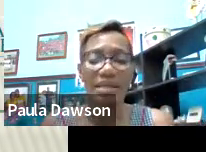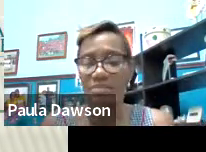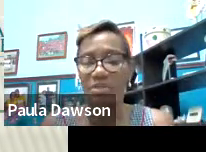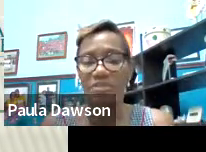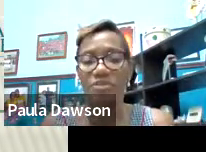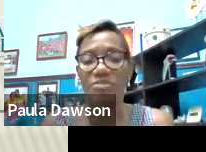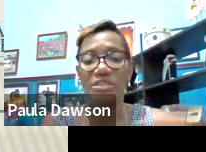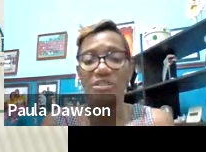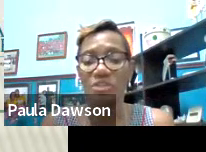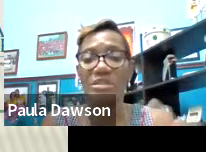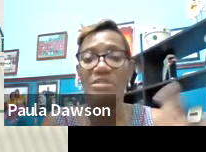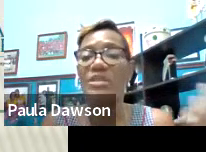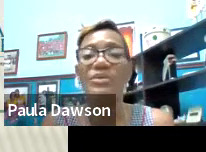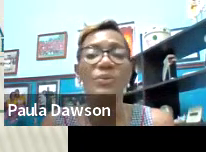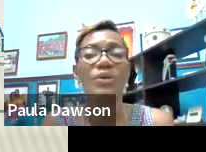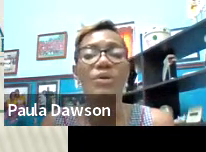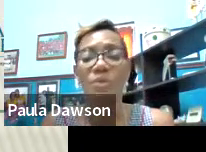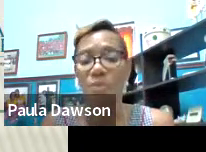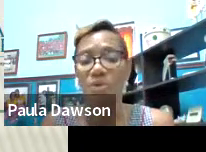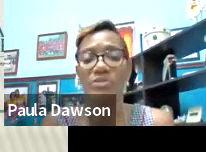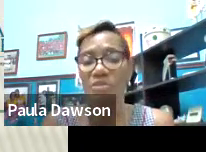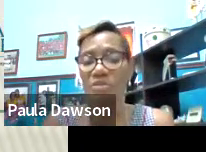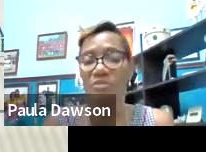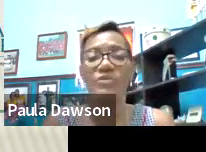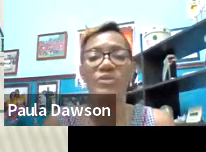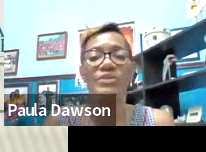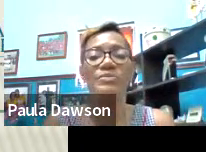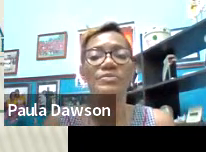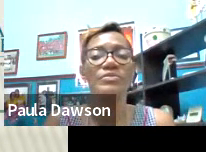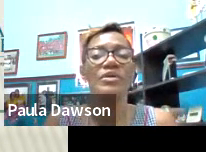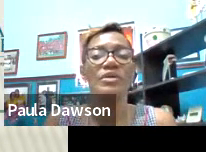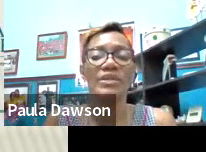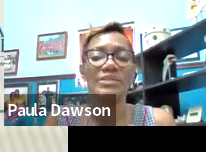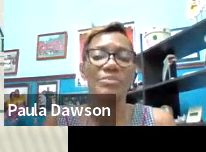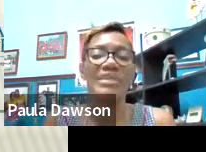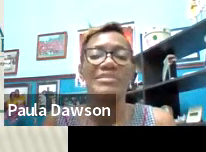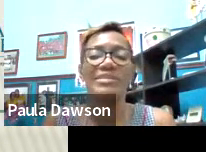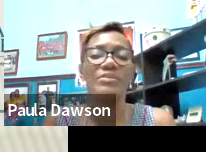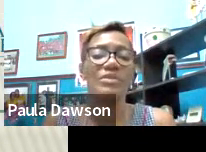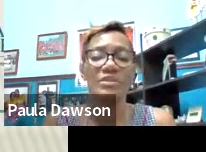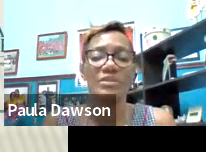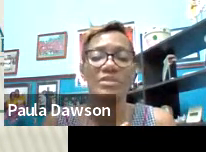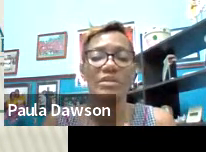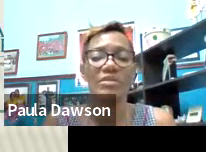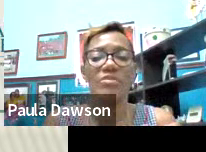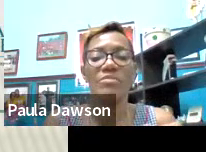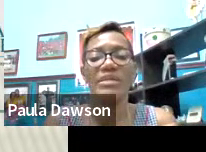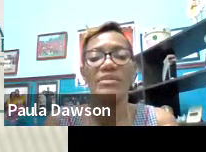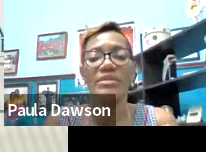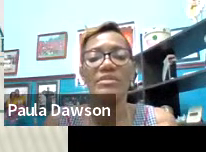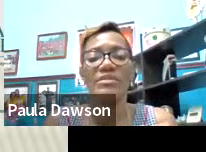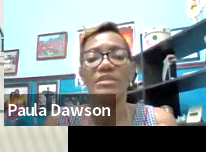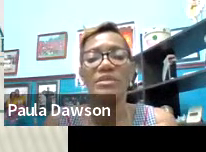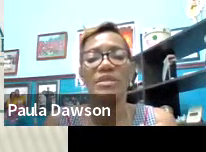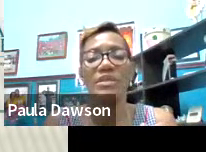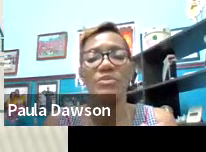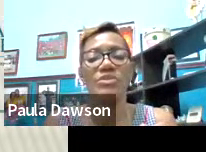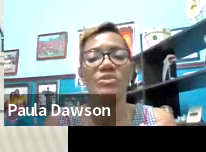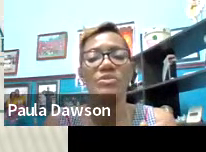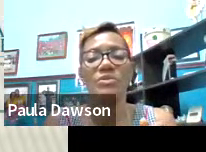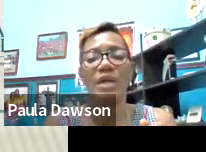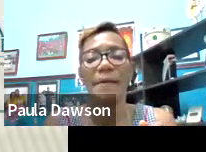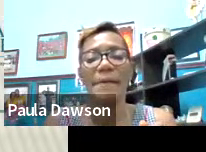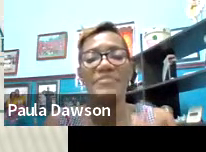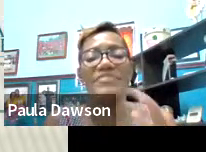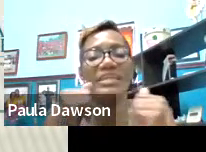and you get antibody formation, which means it no longer works for you. Here's a patient, a lovely little young man. He